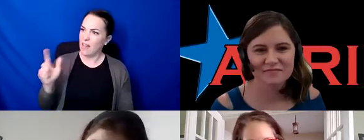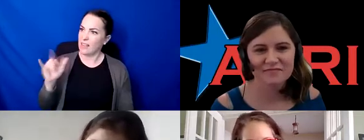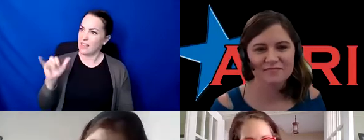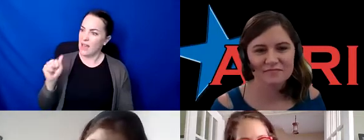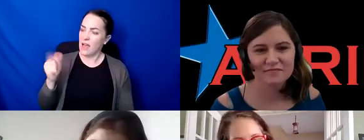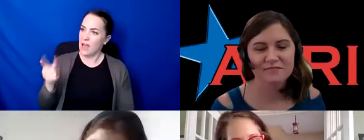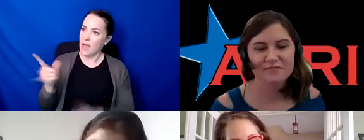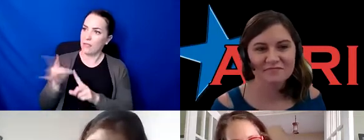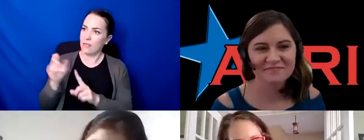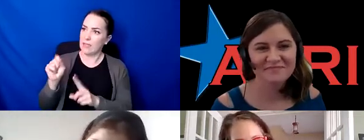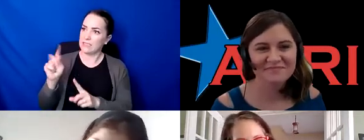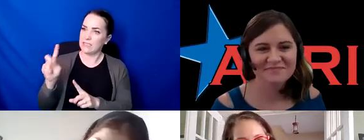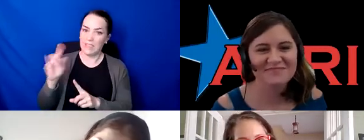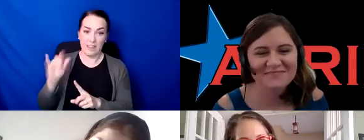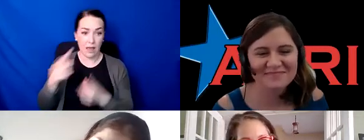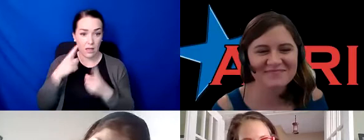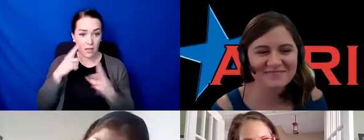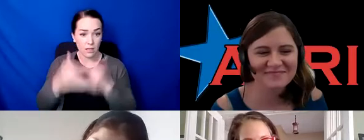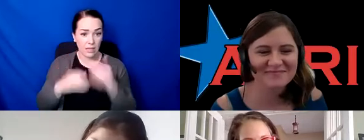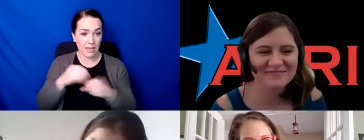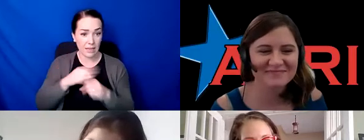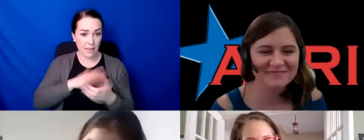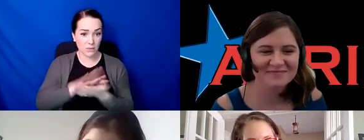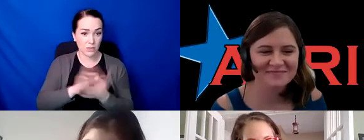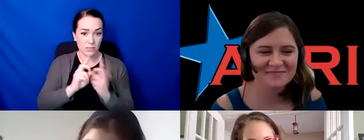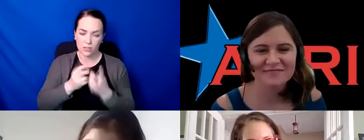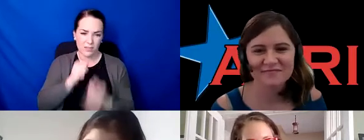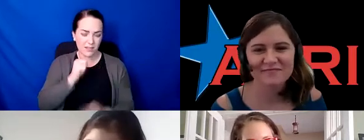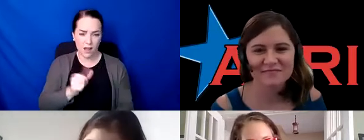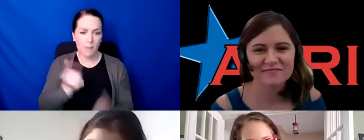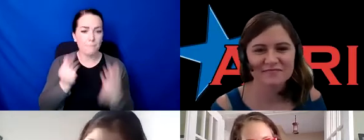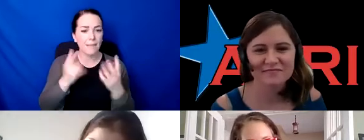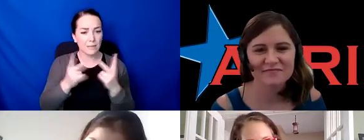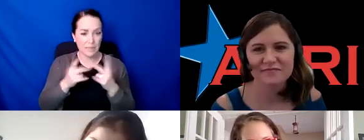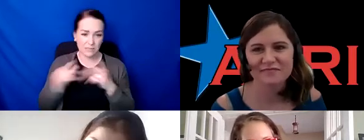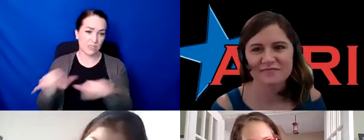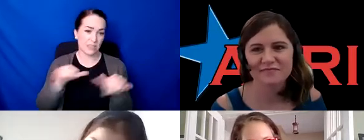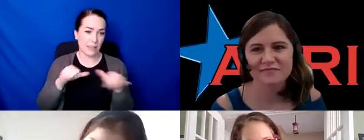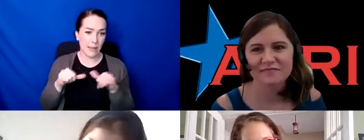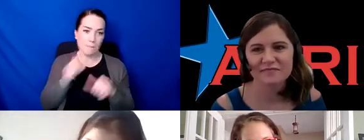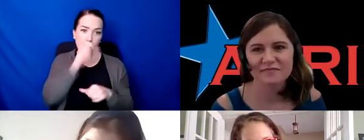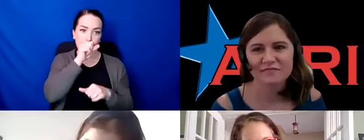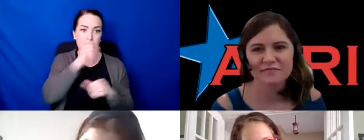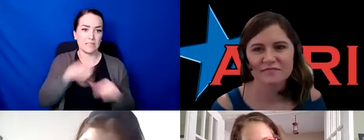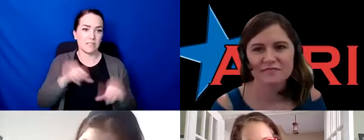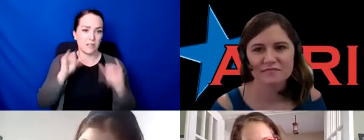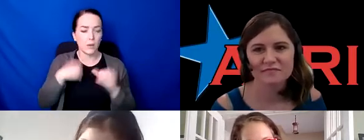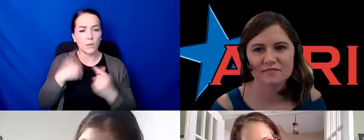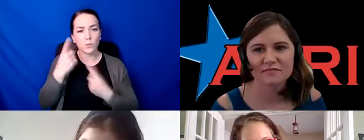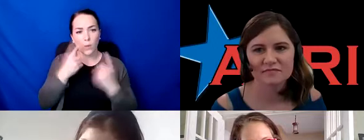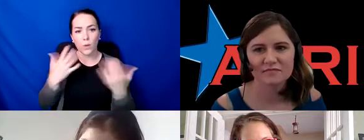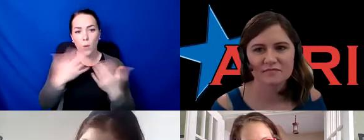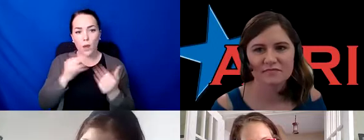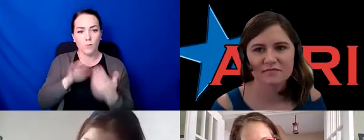gone well inside of my school district. And I know it's still that way in many places. So I was wondering what approaches others